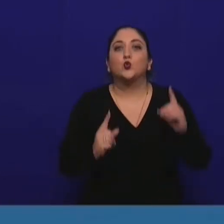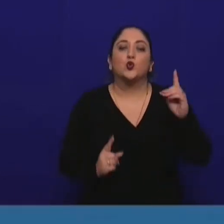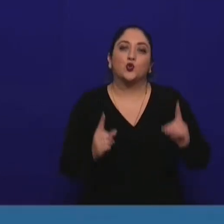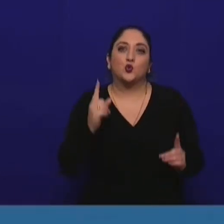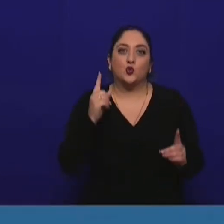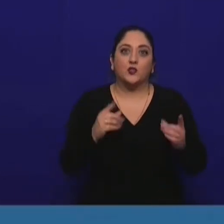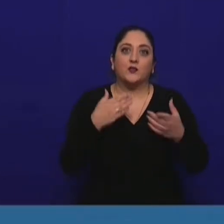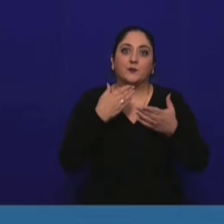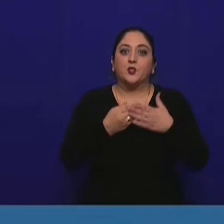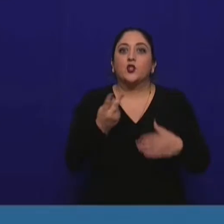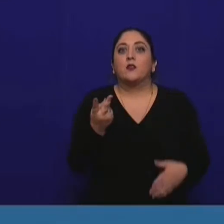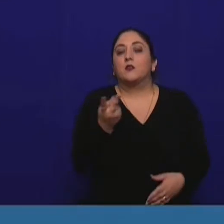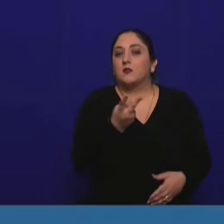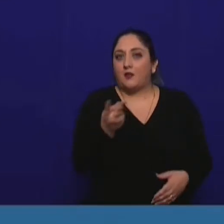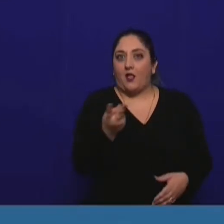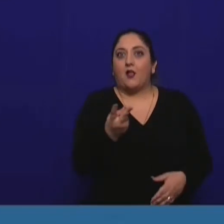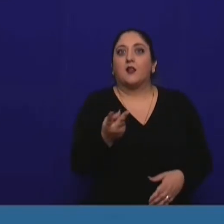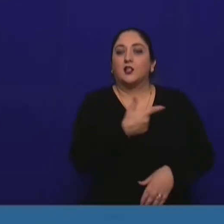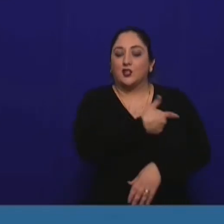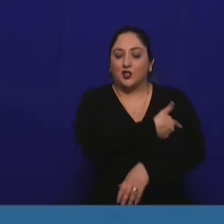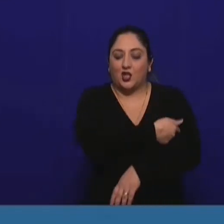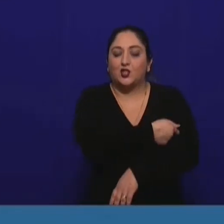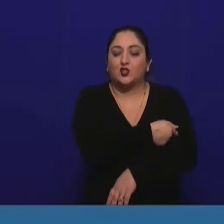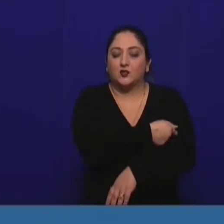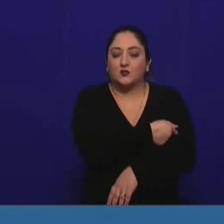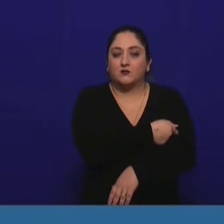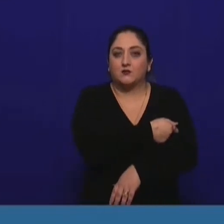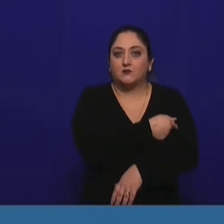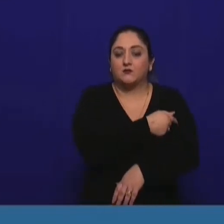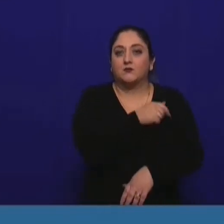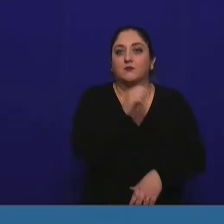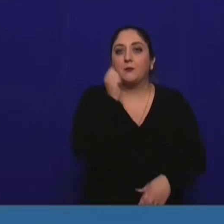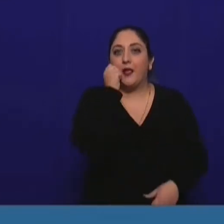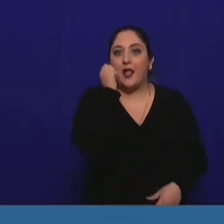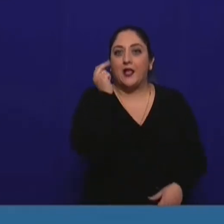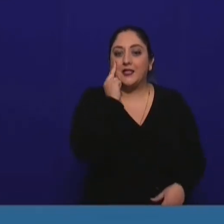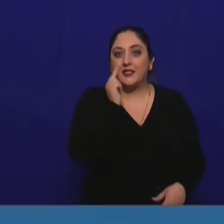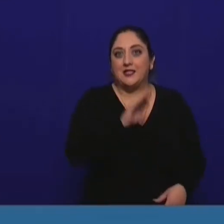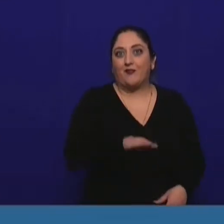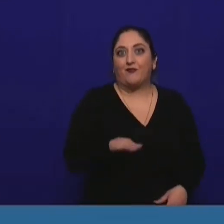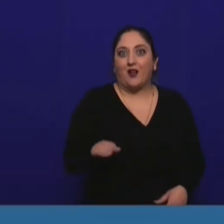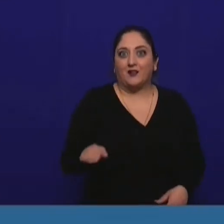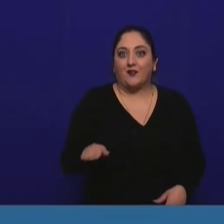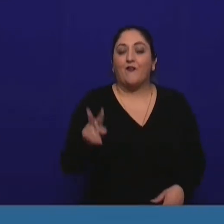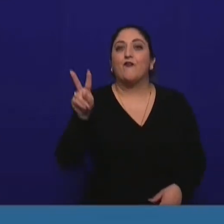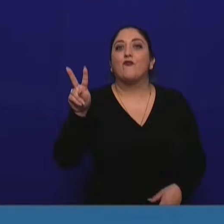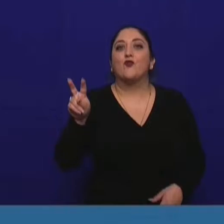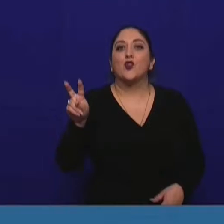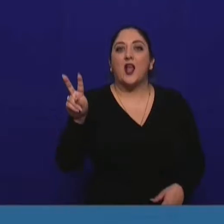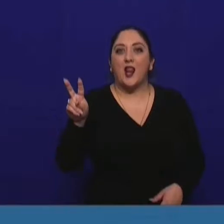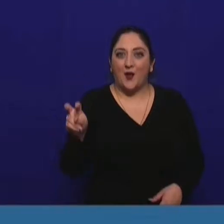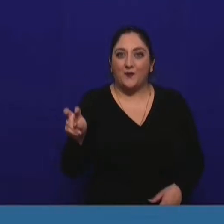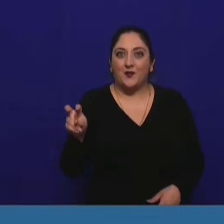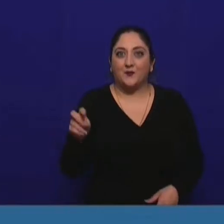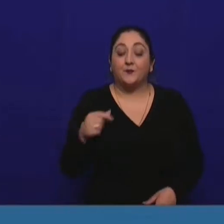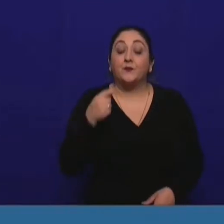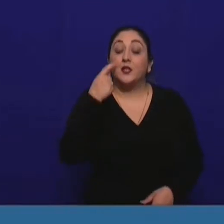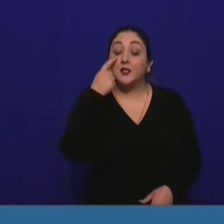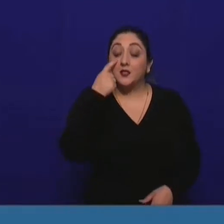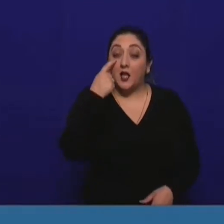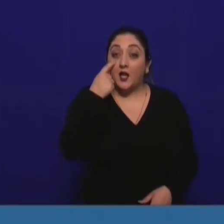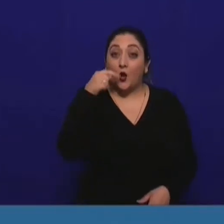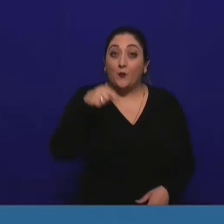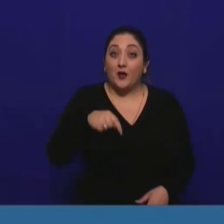ħalli jekk ukoll ikun jista' jieħu t-tilqima hu wkoll. U bekk aħna naraw l-indikazzjonijiet tat-tilqim li